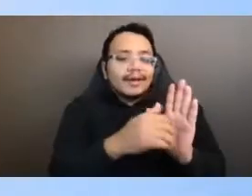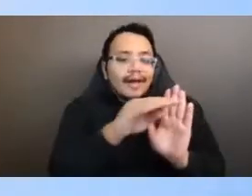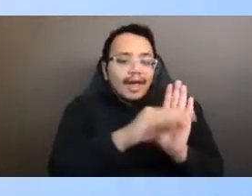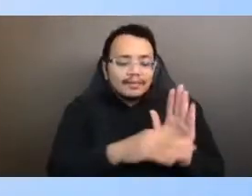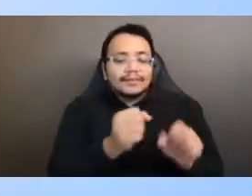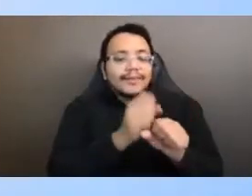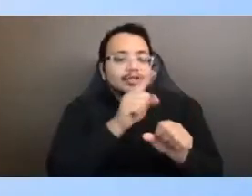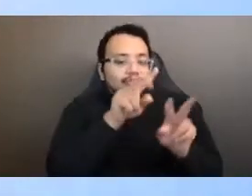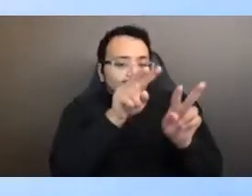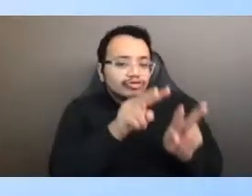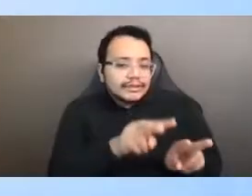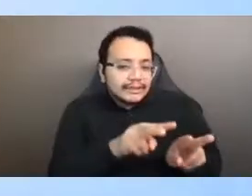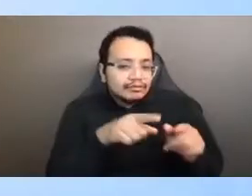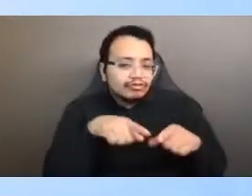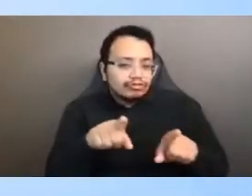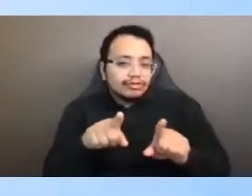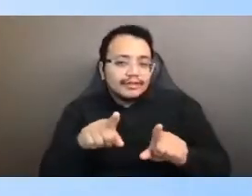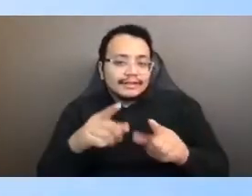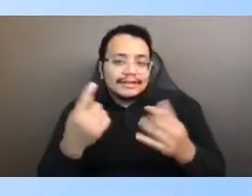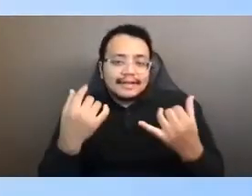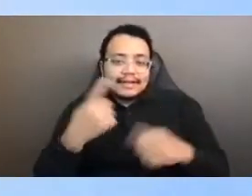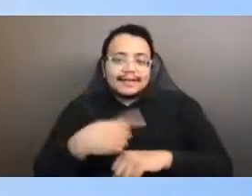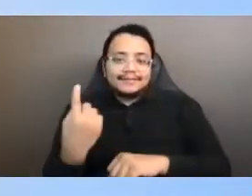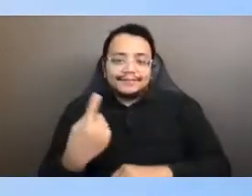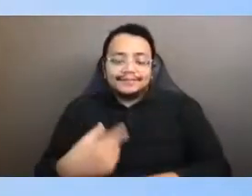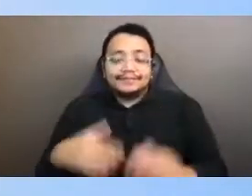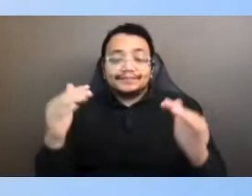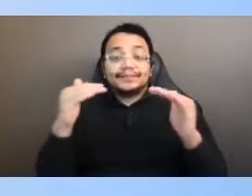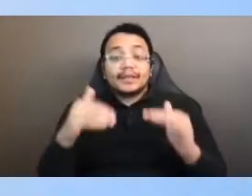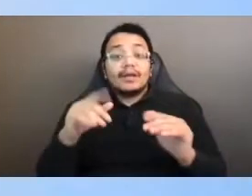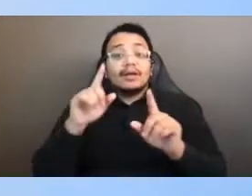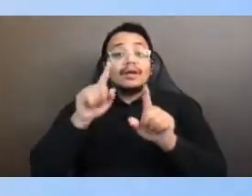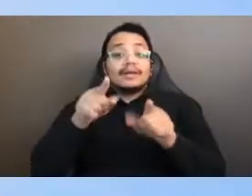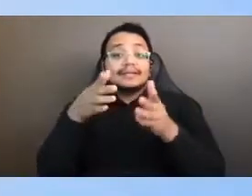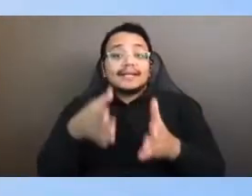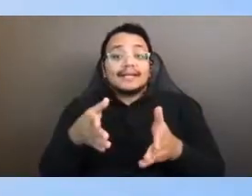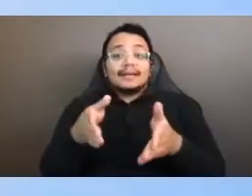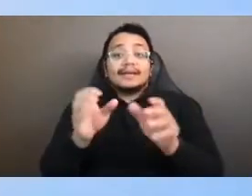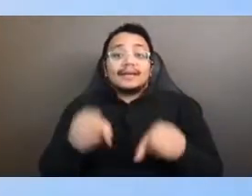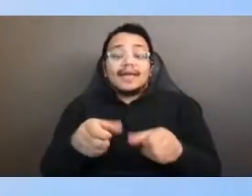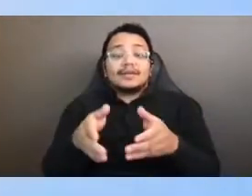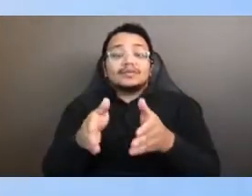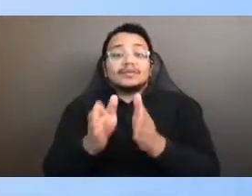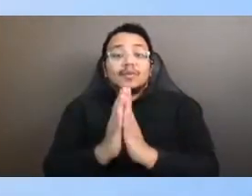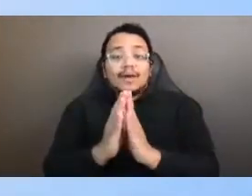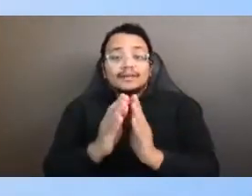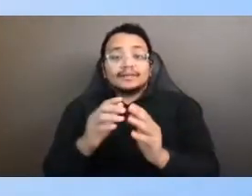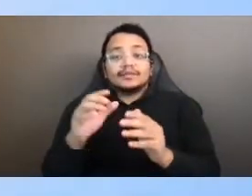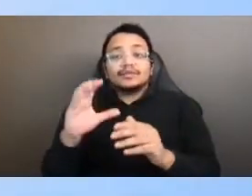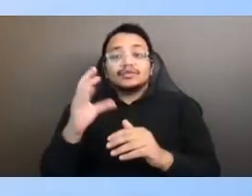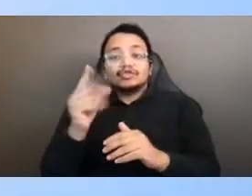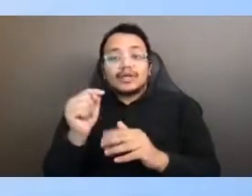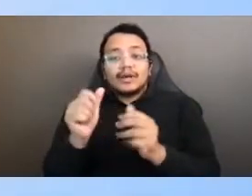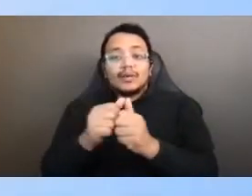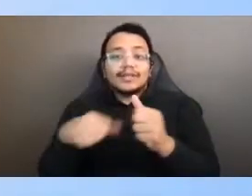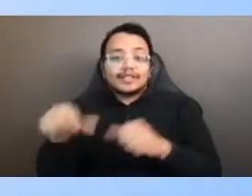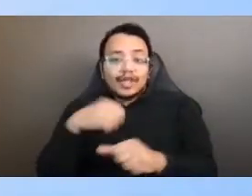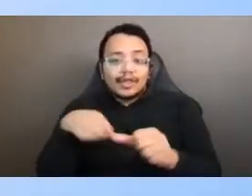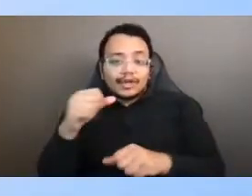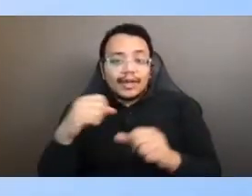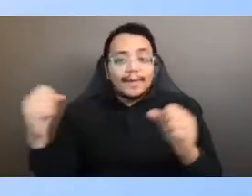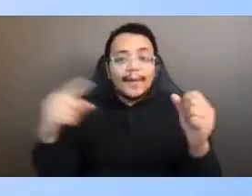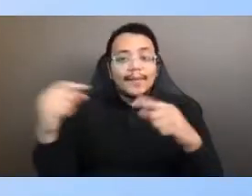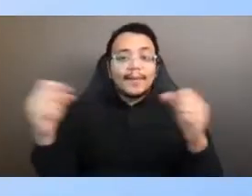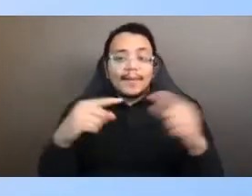that as you're going throughout the day. And as an attendee, you can request to chat with one another. So one by one, you can send